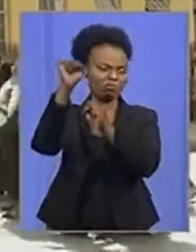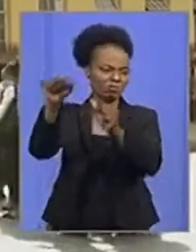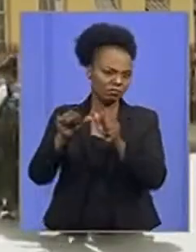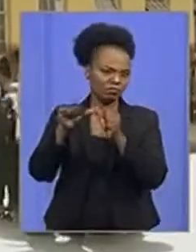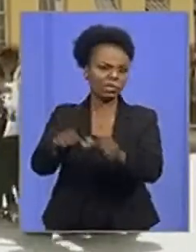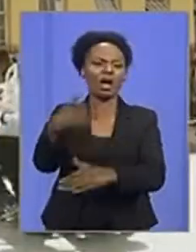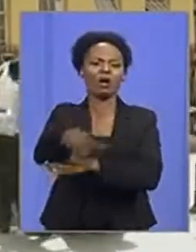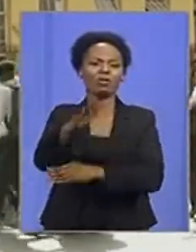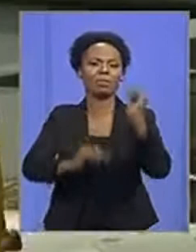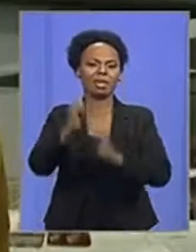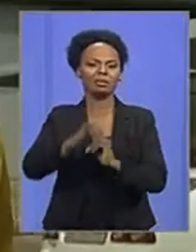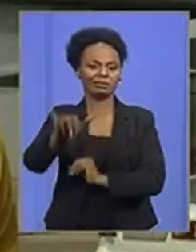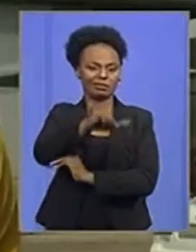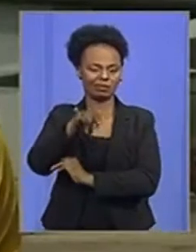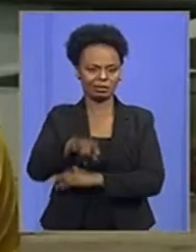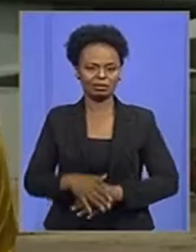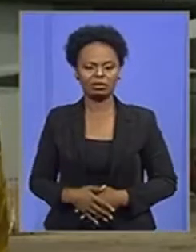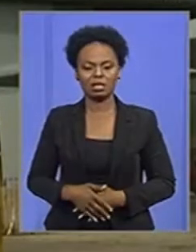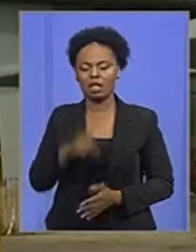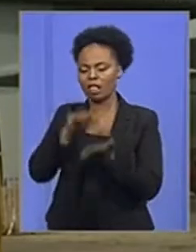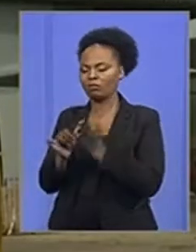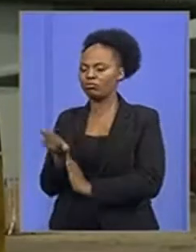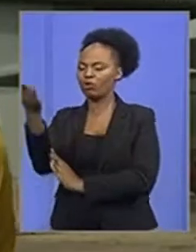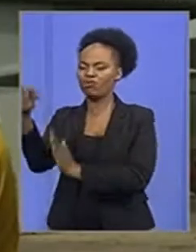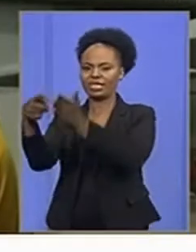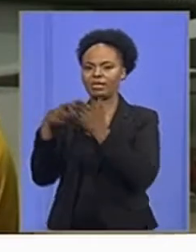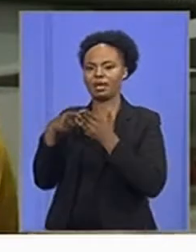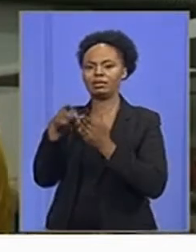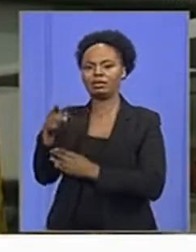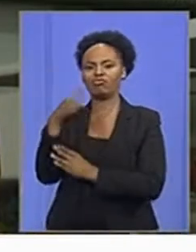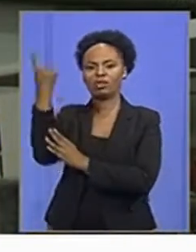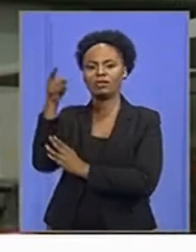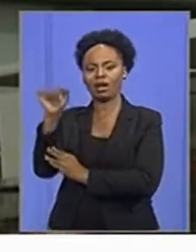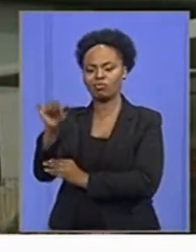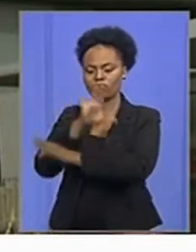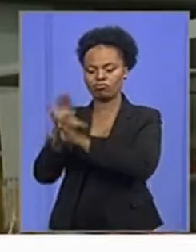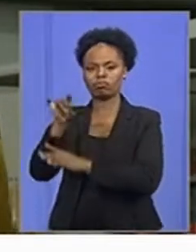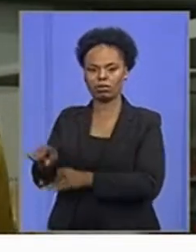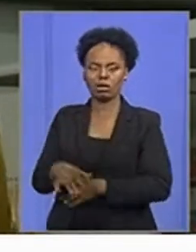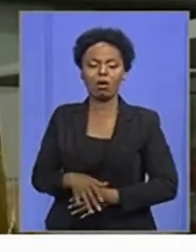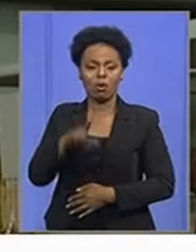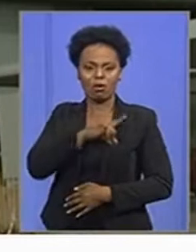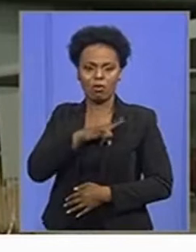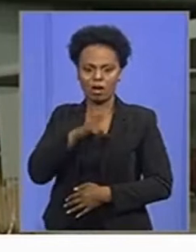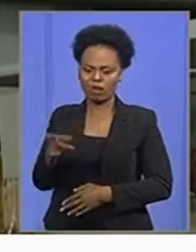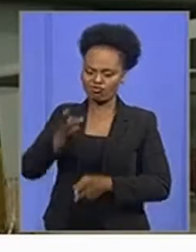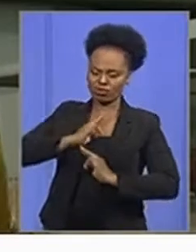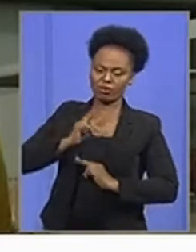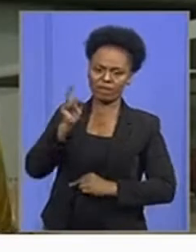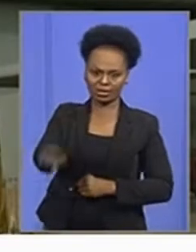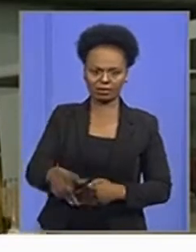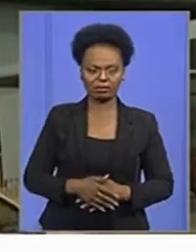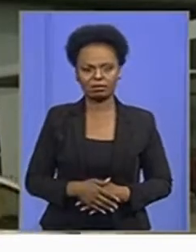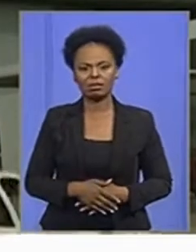ho meaho. Re tlo submit a memorandum of demands ho principal wa motheo today. Up until the demand tseo di respondiwa ho tsona,